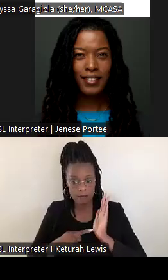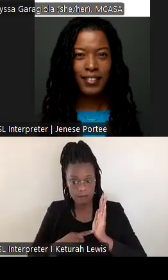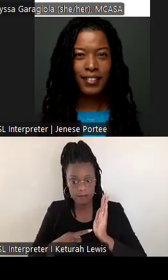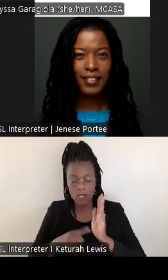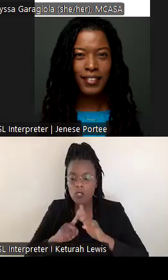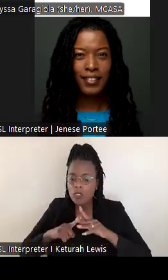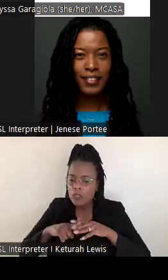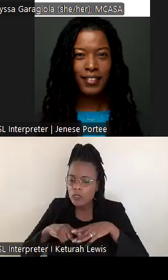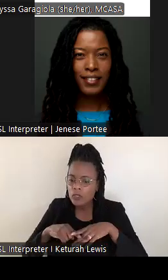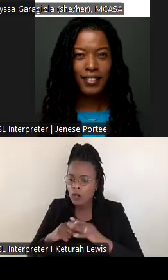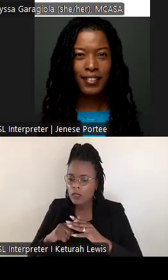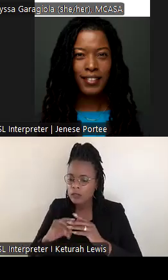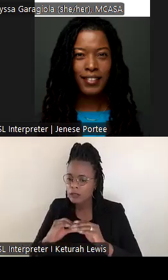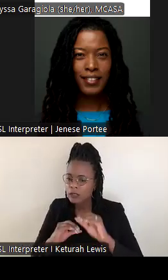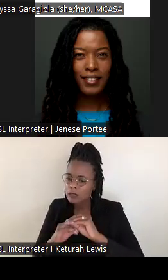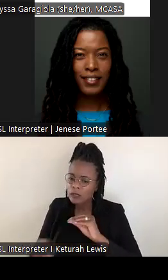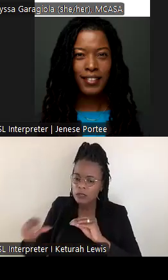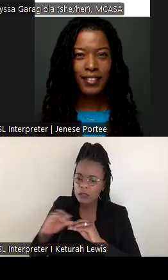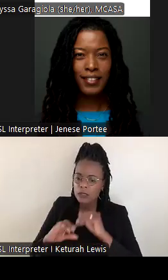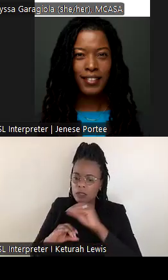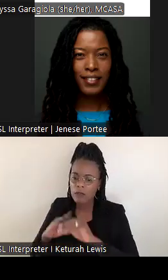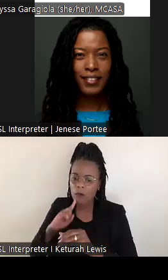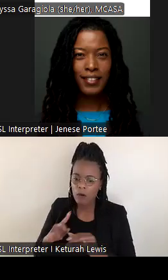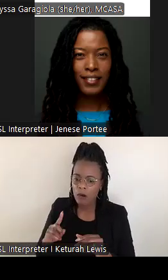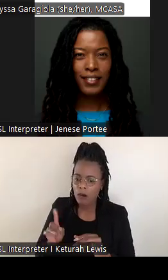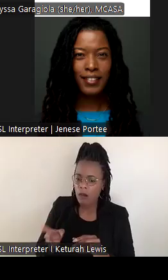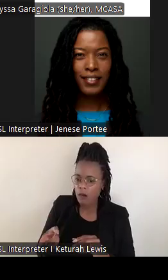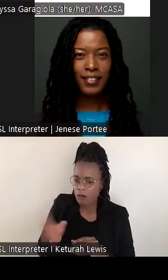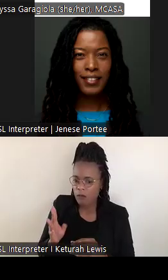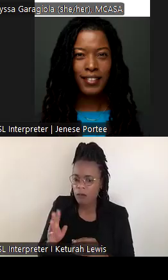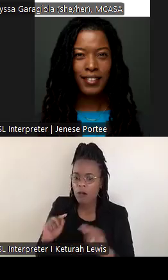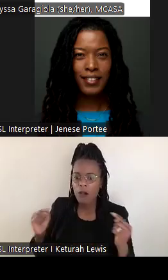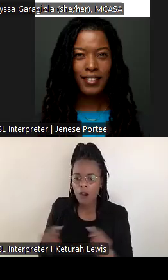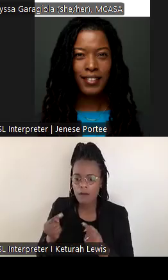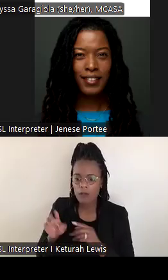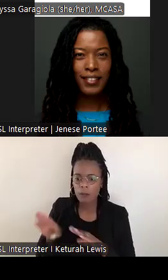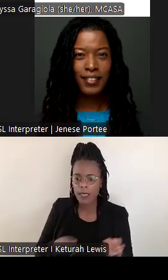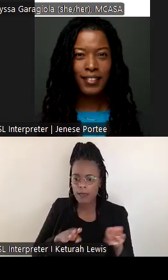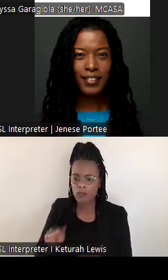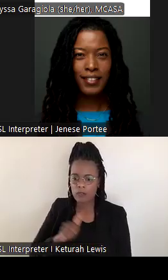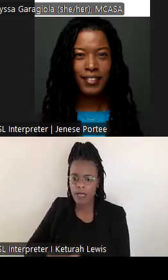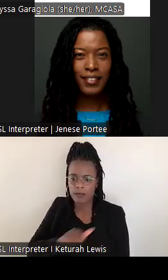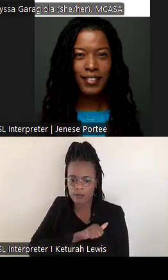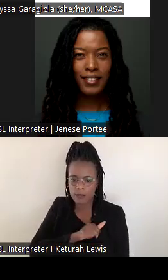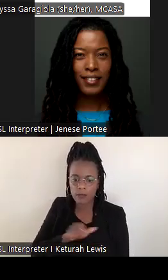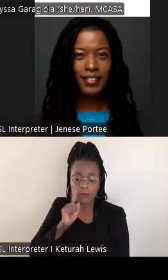for additional harmful behaviors and attitudes towards marginalized or